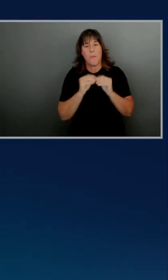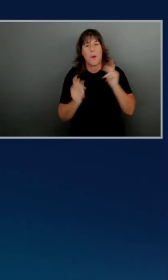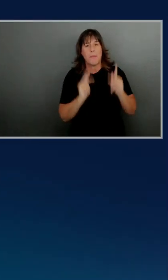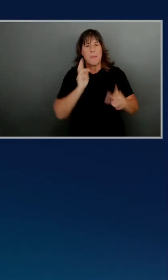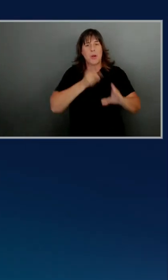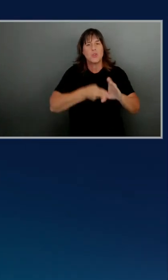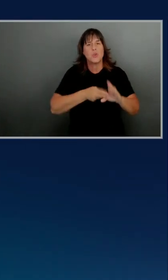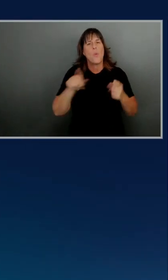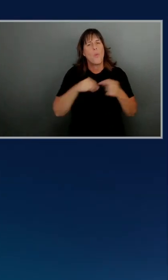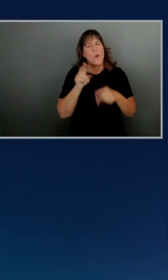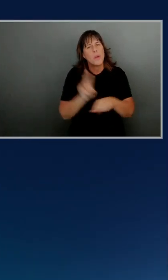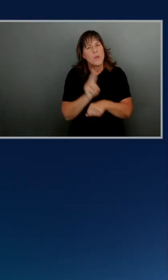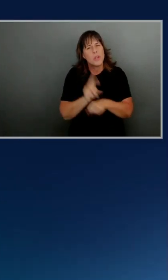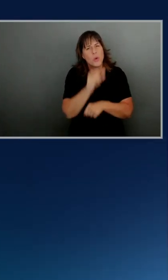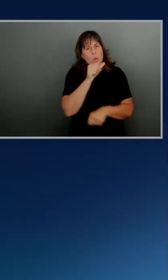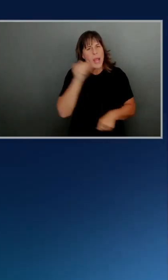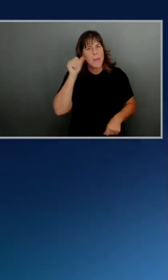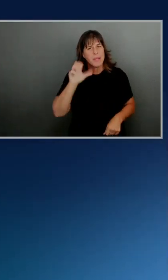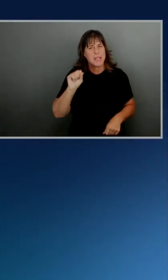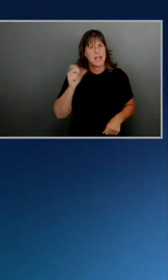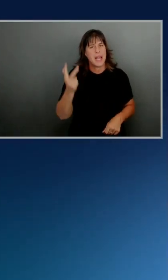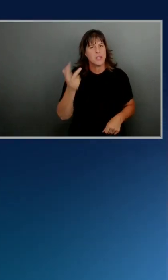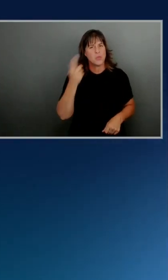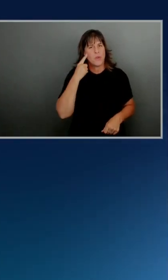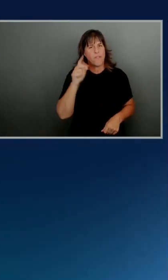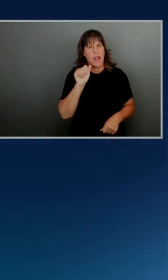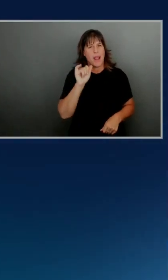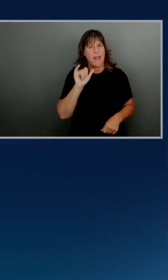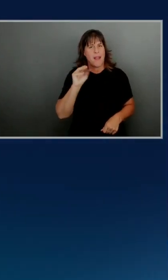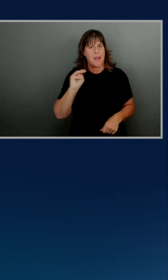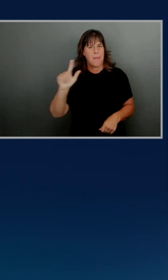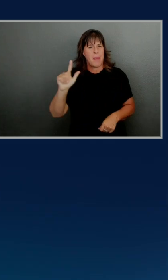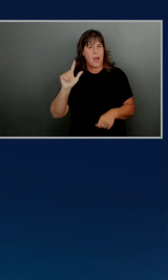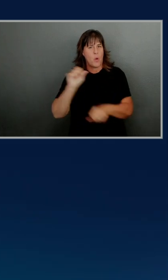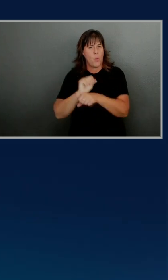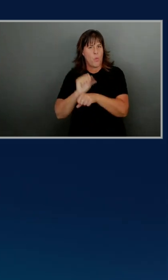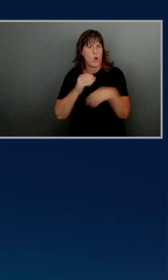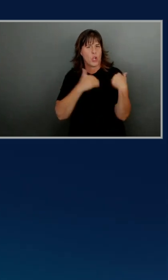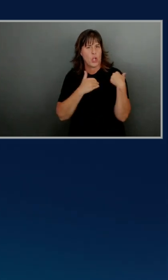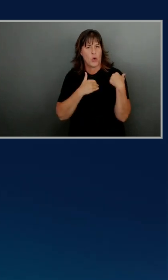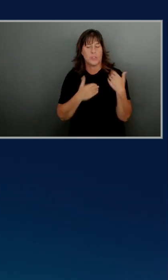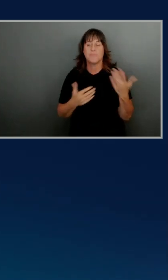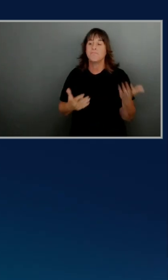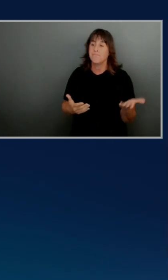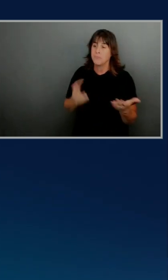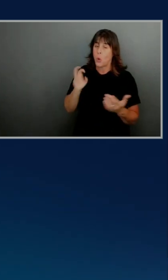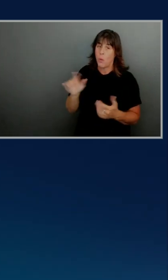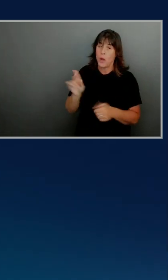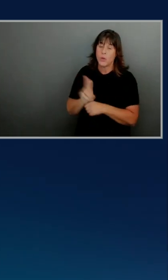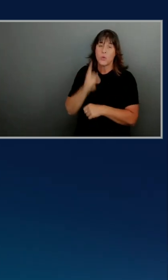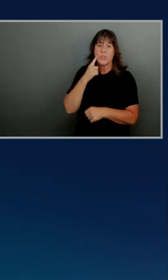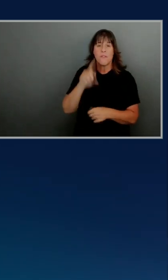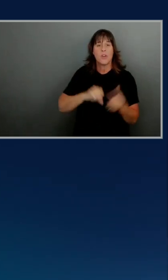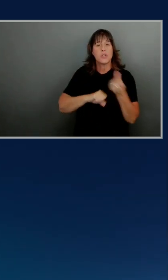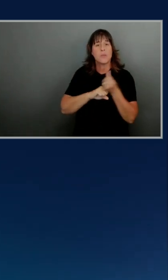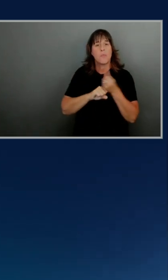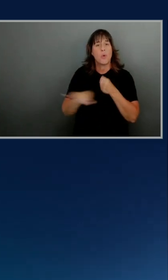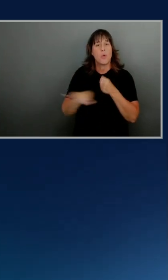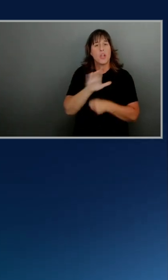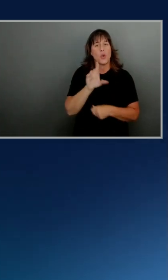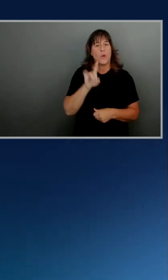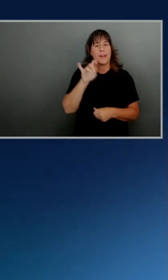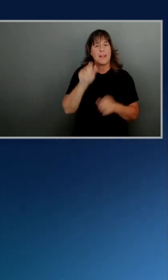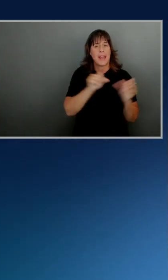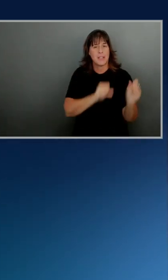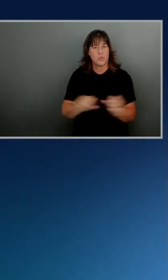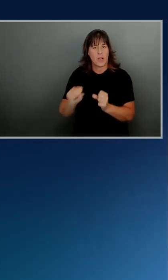would you use Amazon S3 for AI ML workloads? Oh, well, you would use it for supporting your data strategy. And you need a